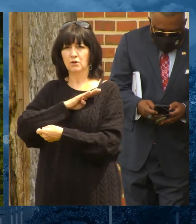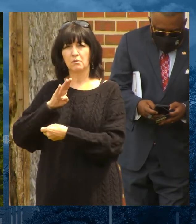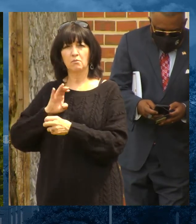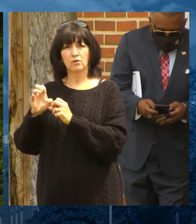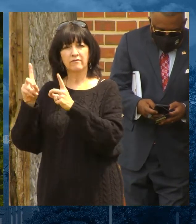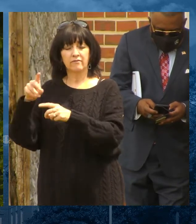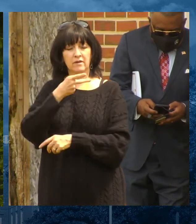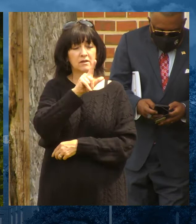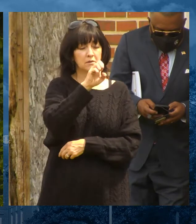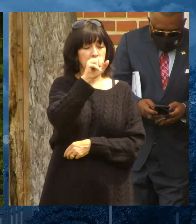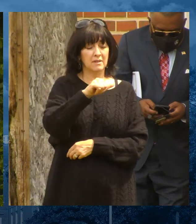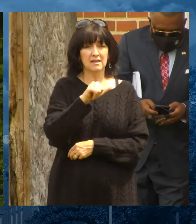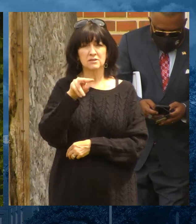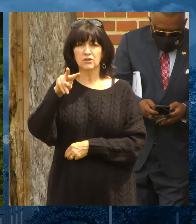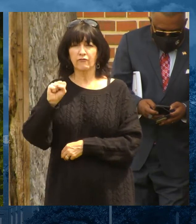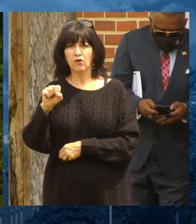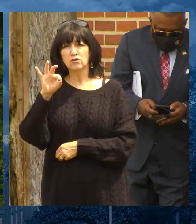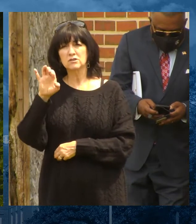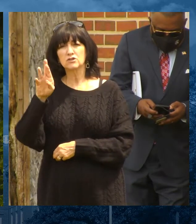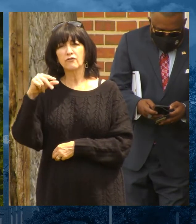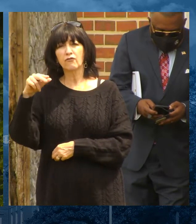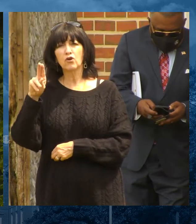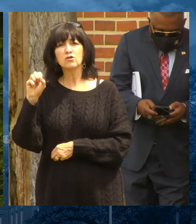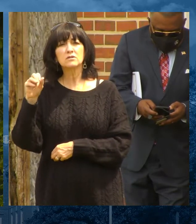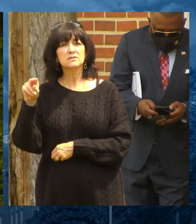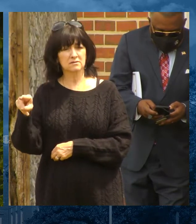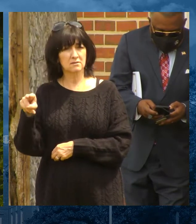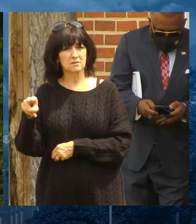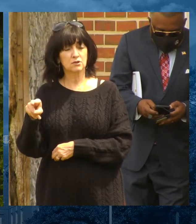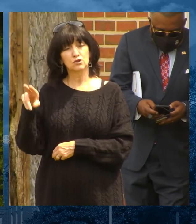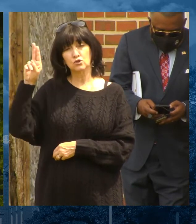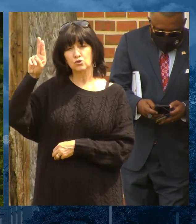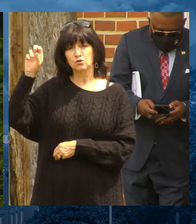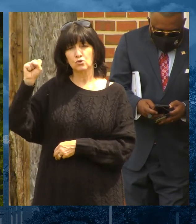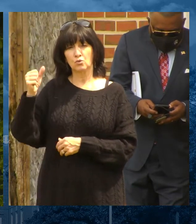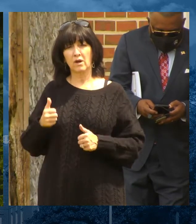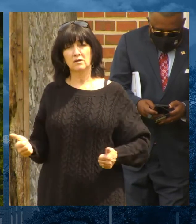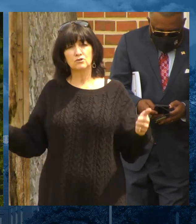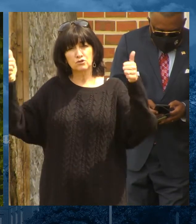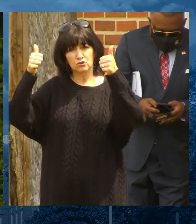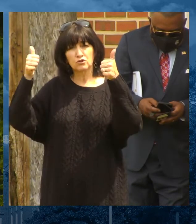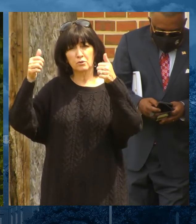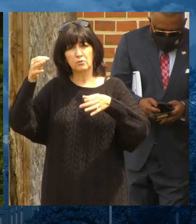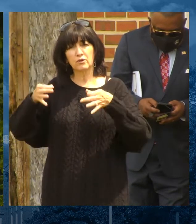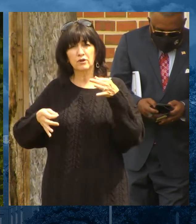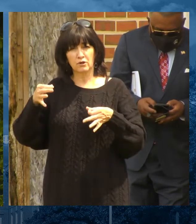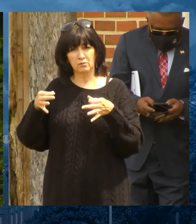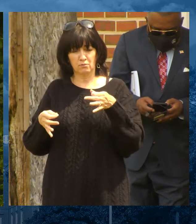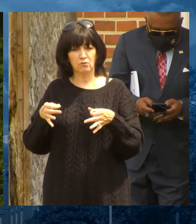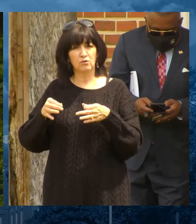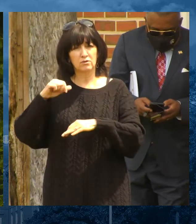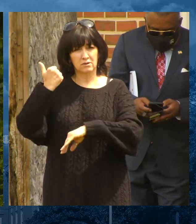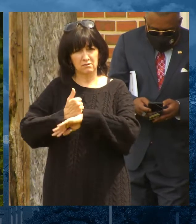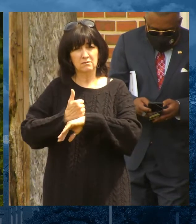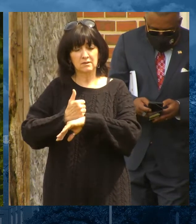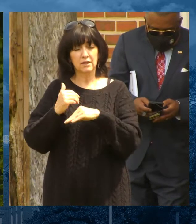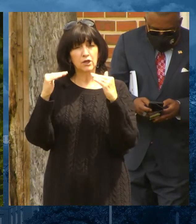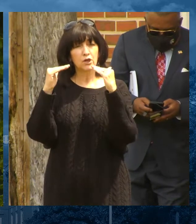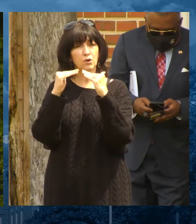Plessy versus Ferguson, the United States Supreme Court held that equality could be